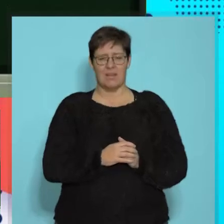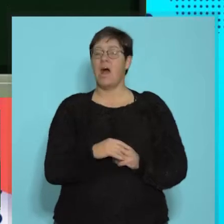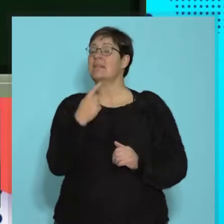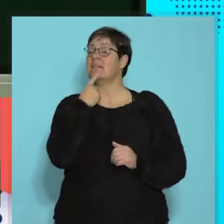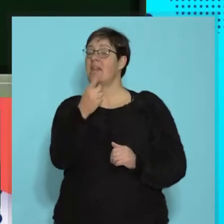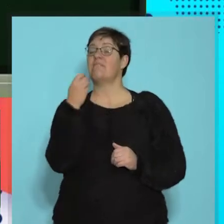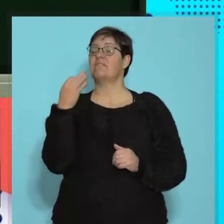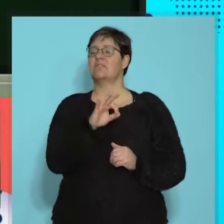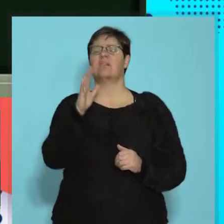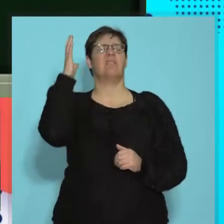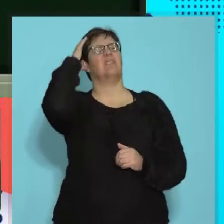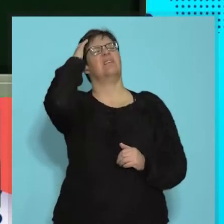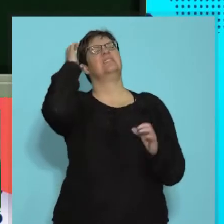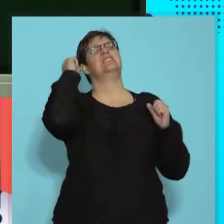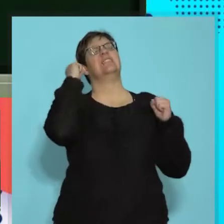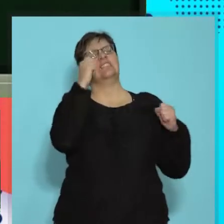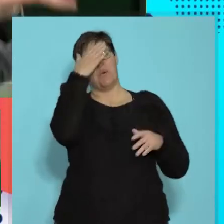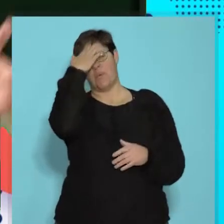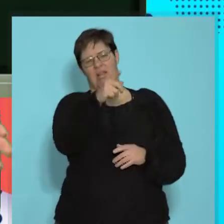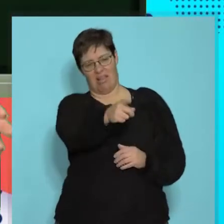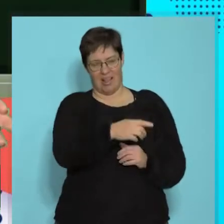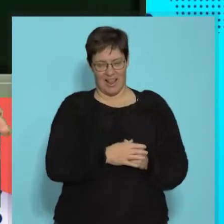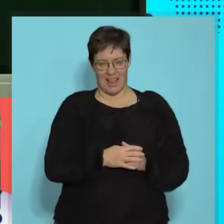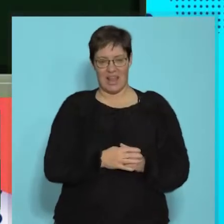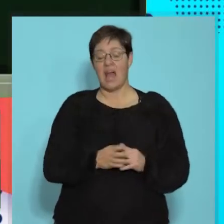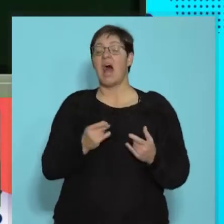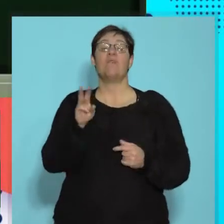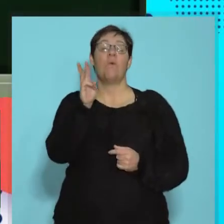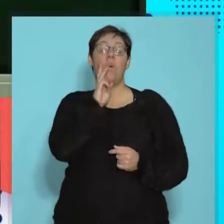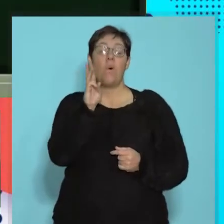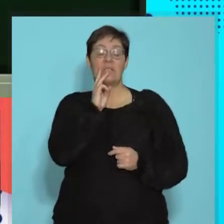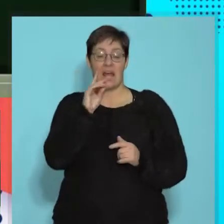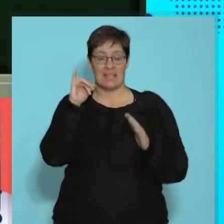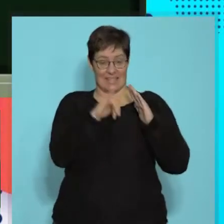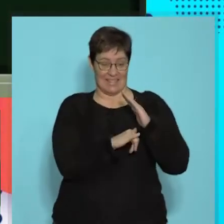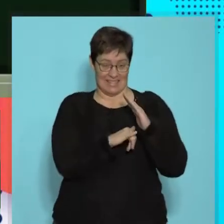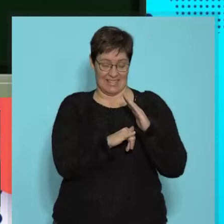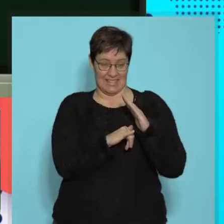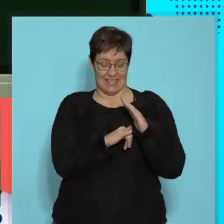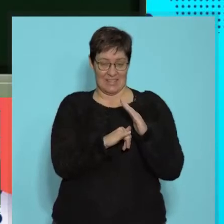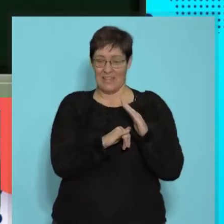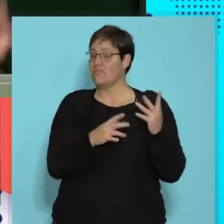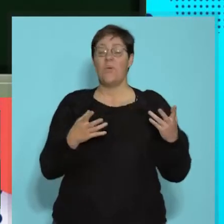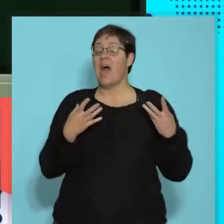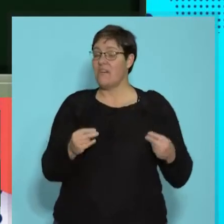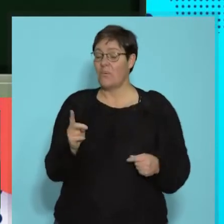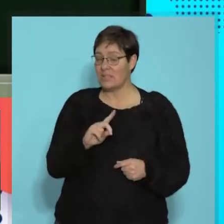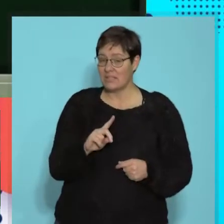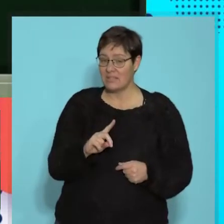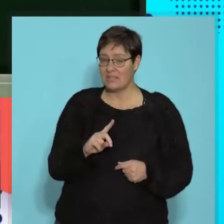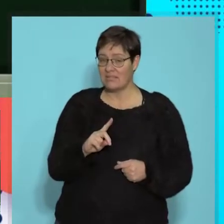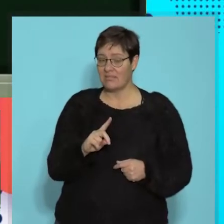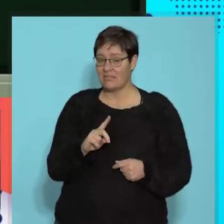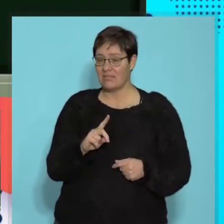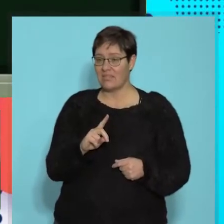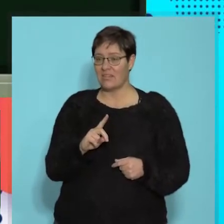guys, yes, I know what those are. They live in water, right? So what they're definitely not going to have is they're not going to have any kind